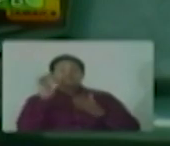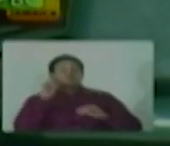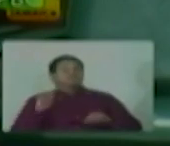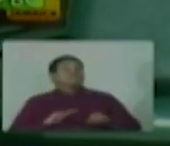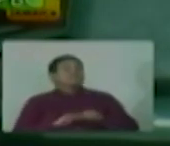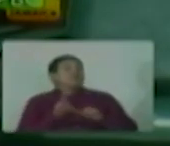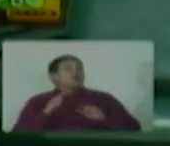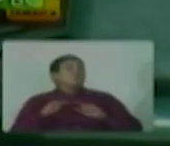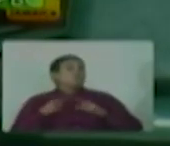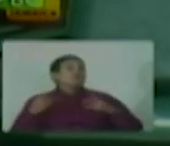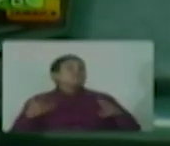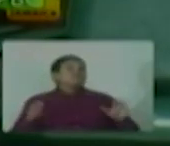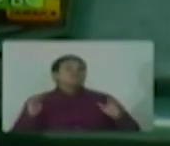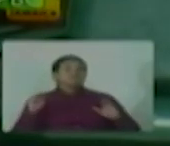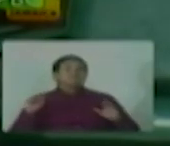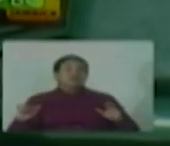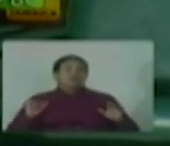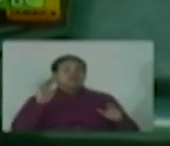end of May.